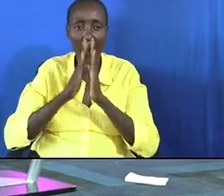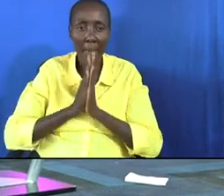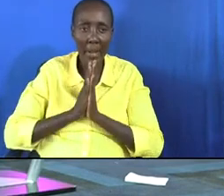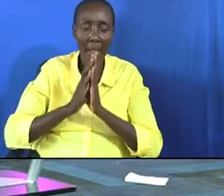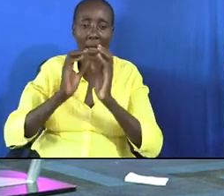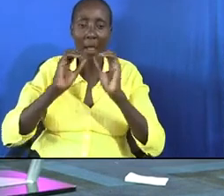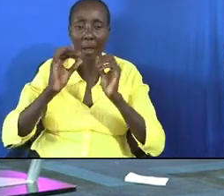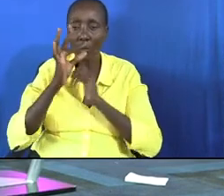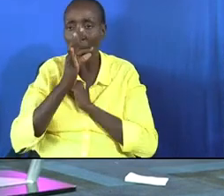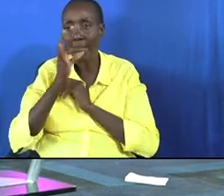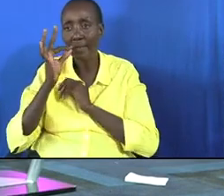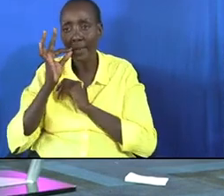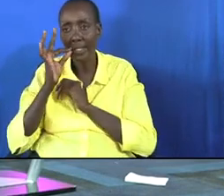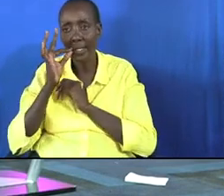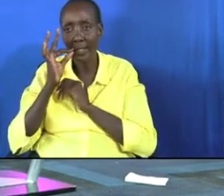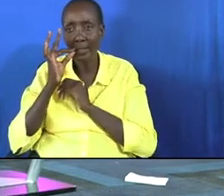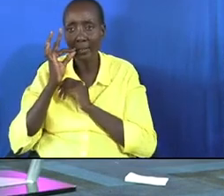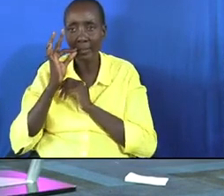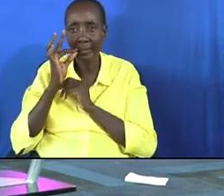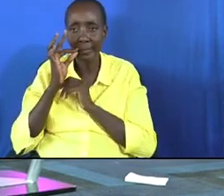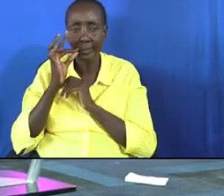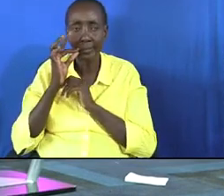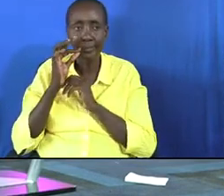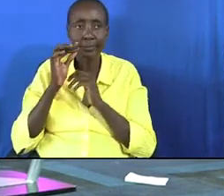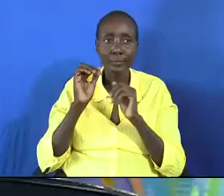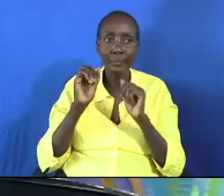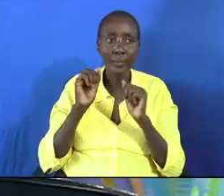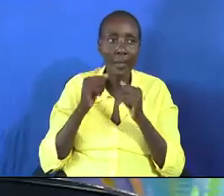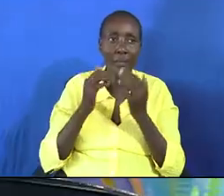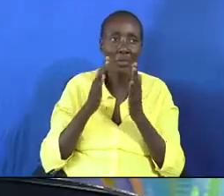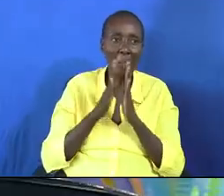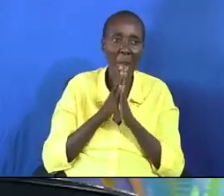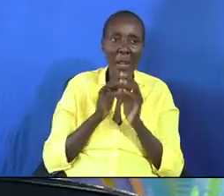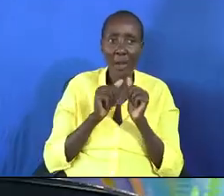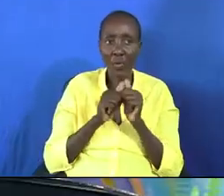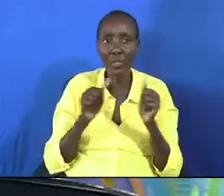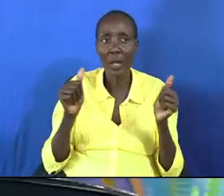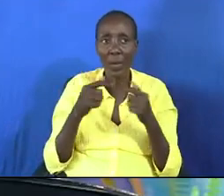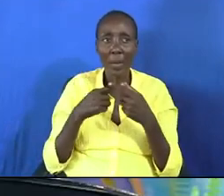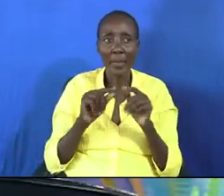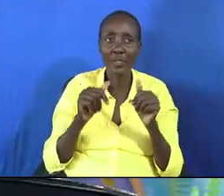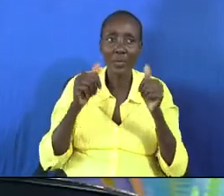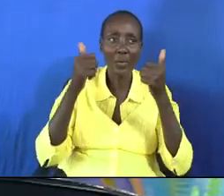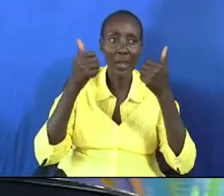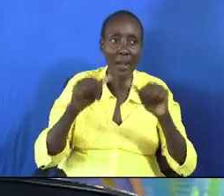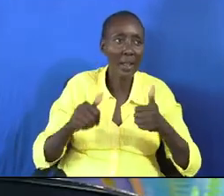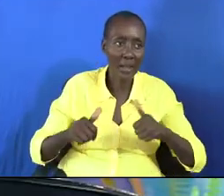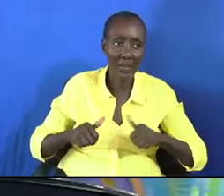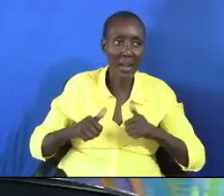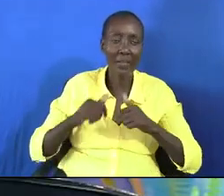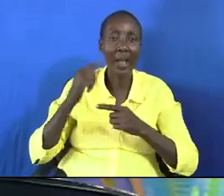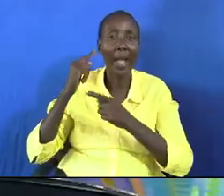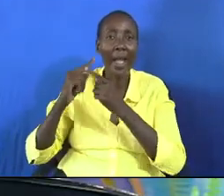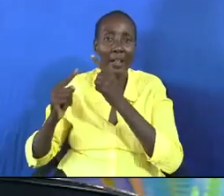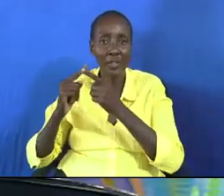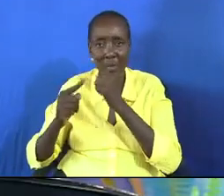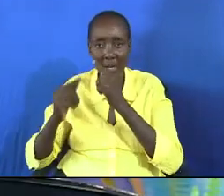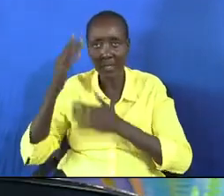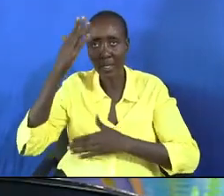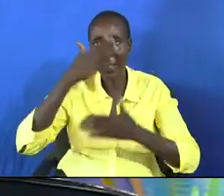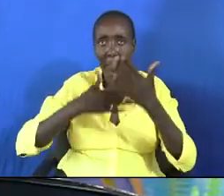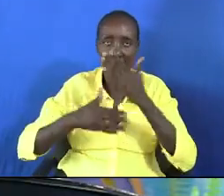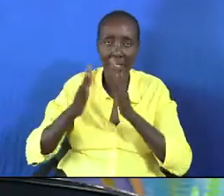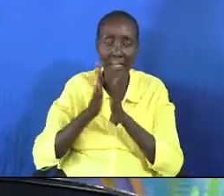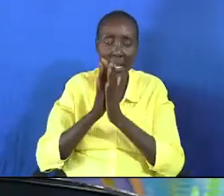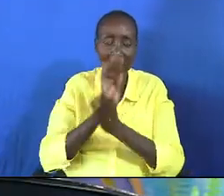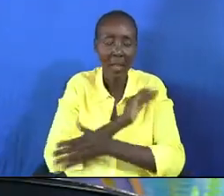There is no fasting. We will pray and we will be fine. But we shall not see the manifestation of God's